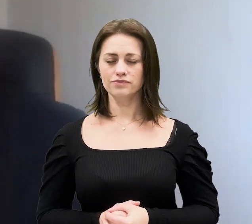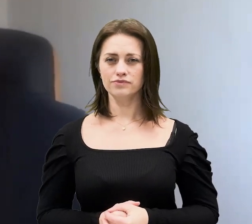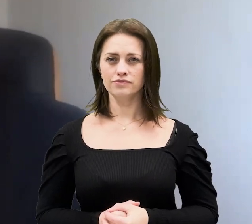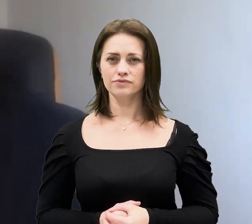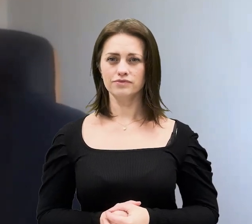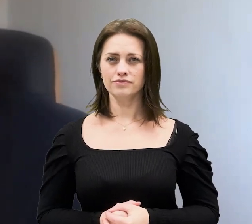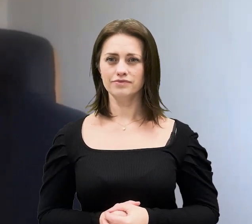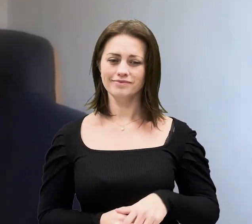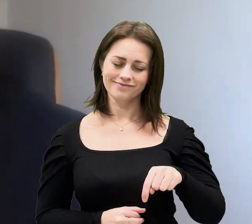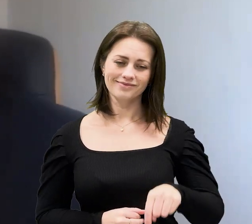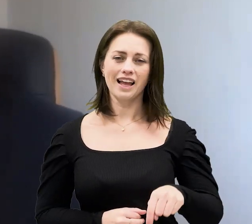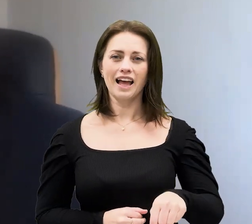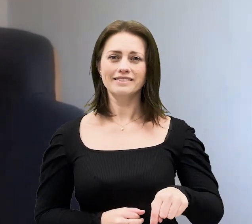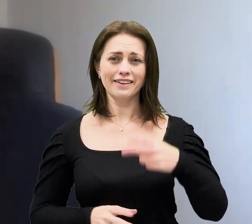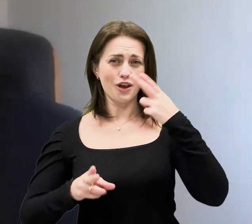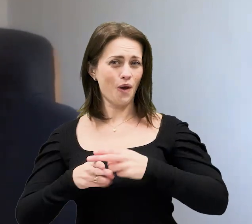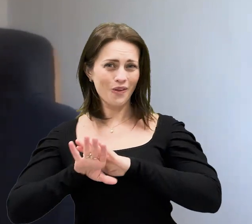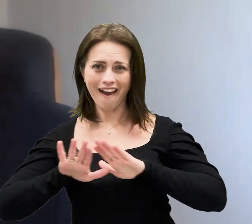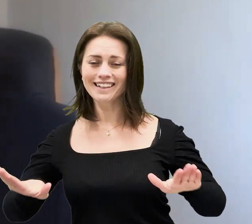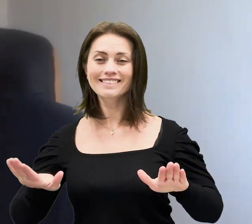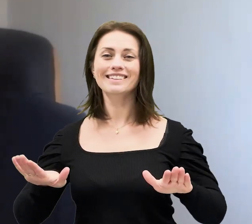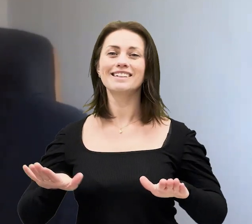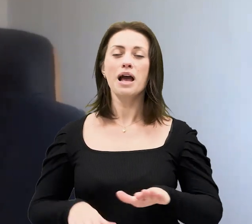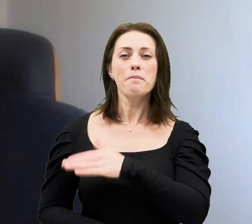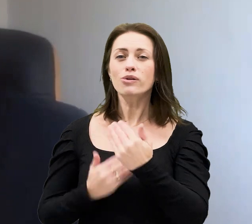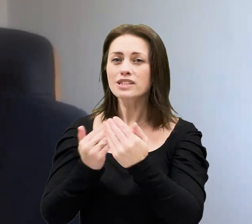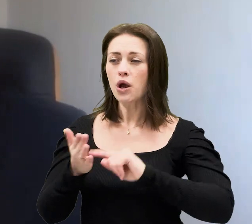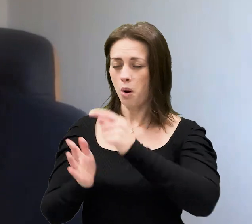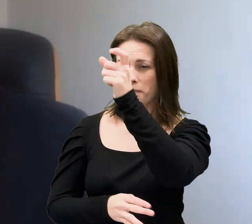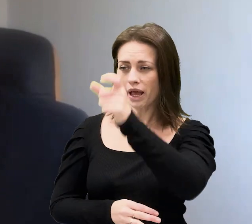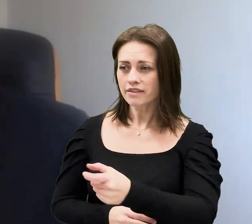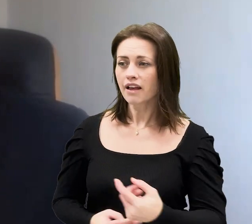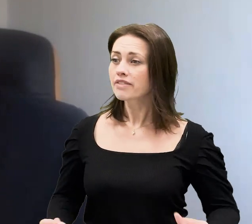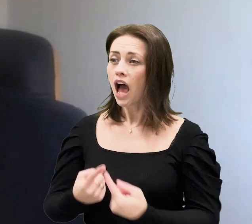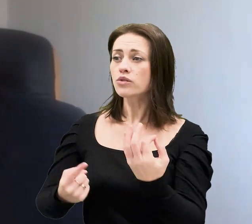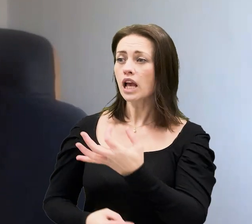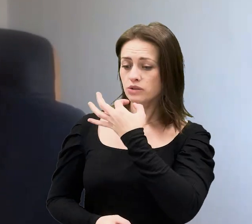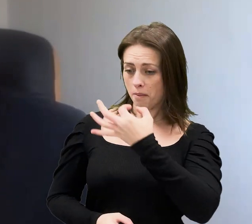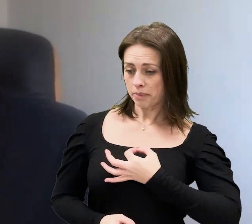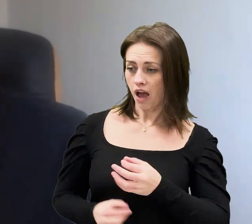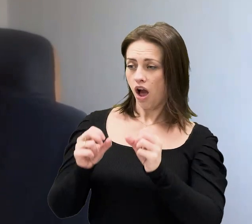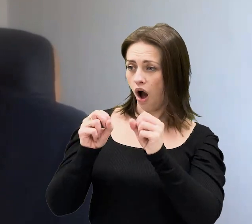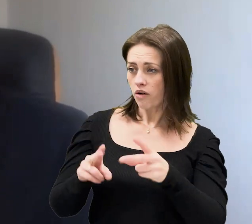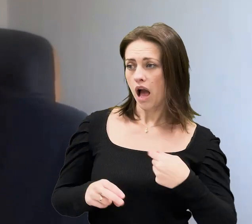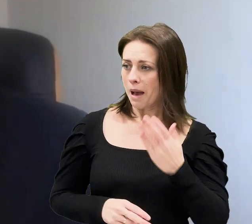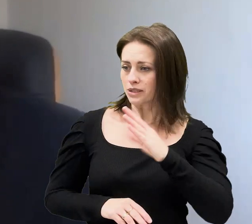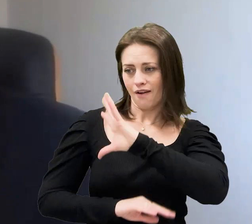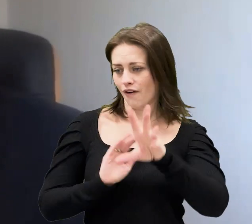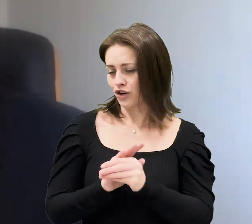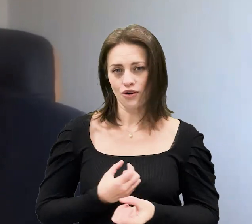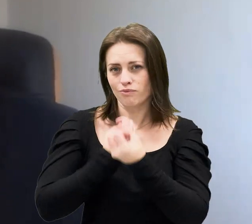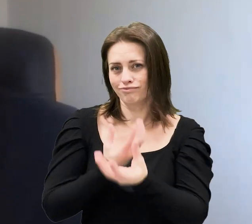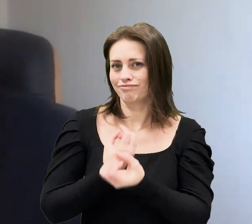So I would stop there. Thank you, Peter, unless you have any questions more for me, but I think that's what